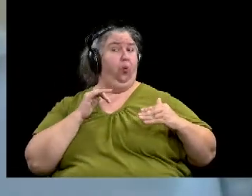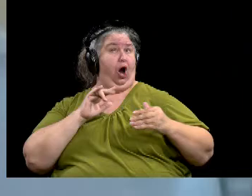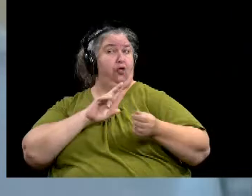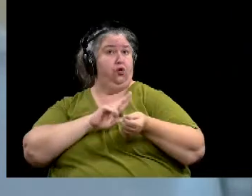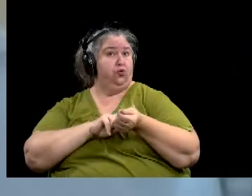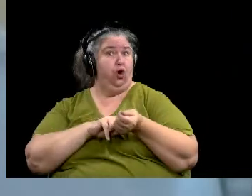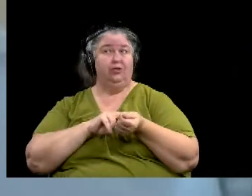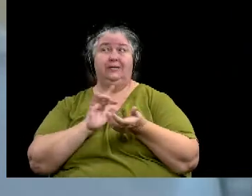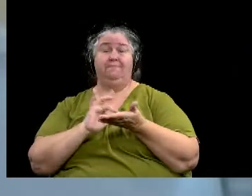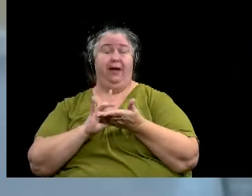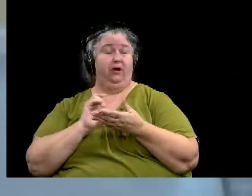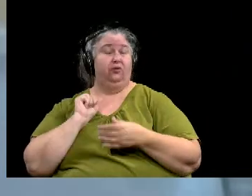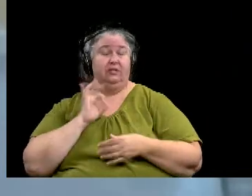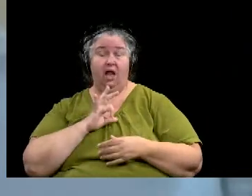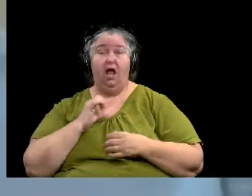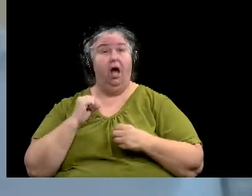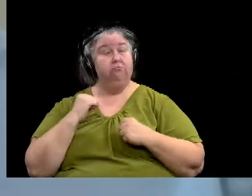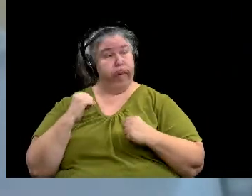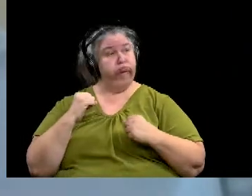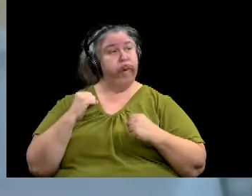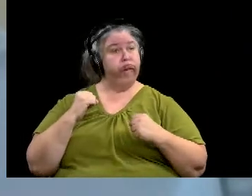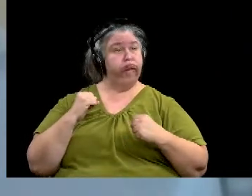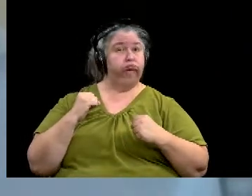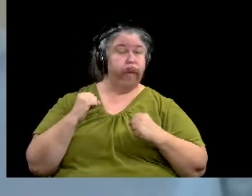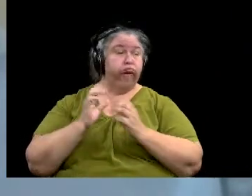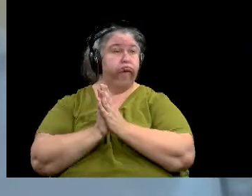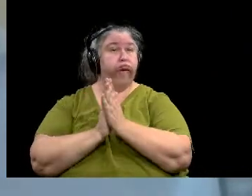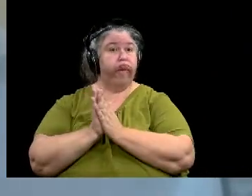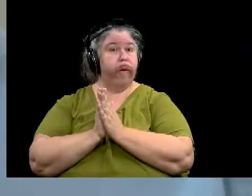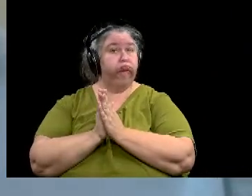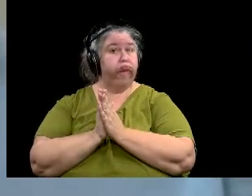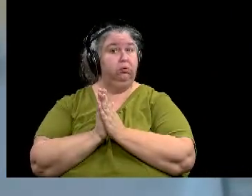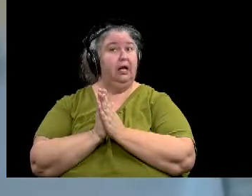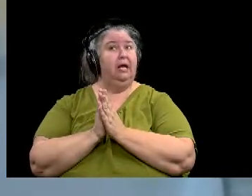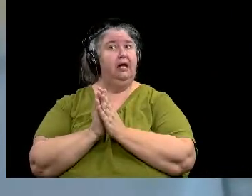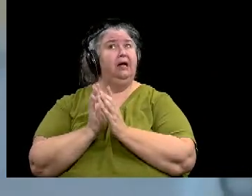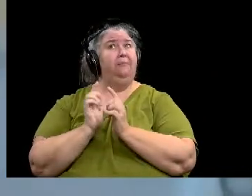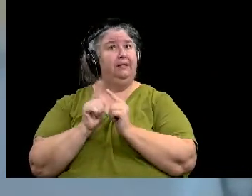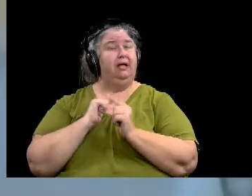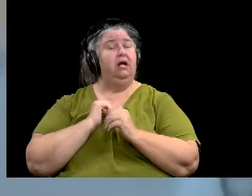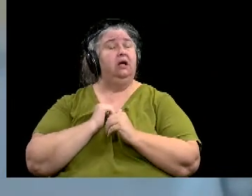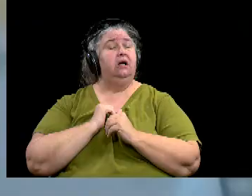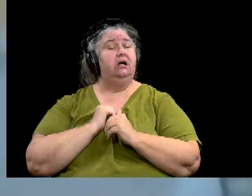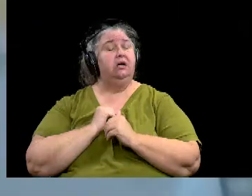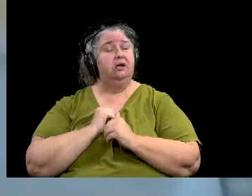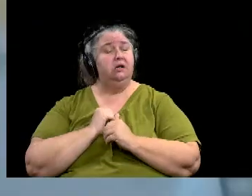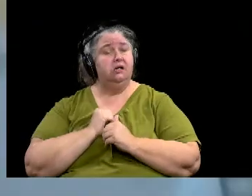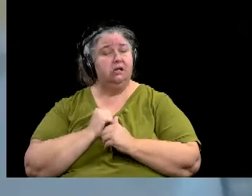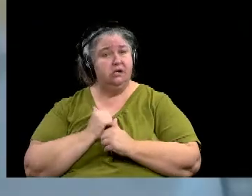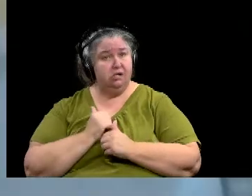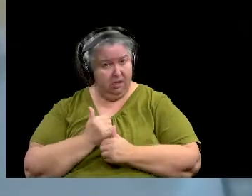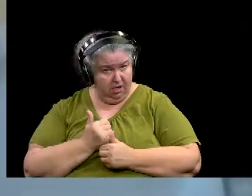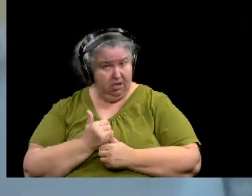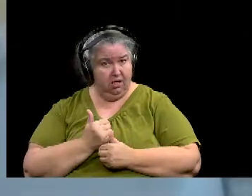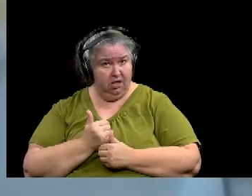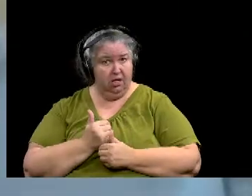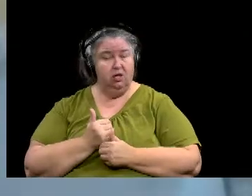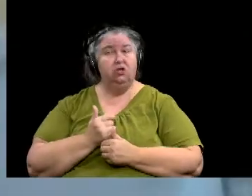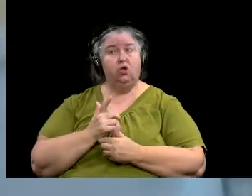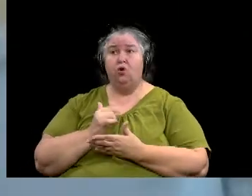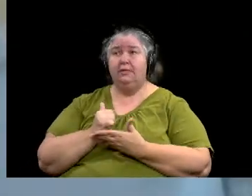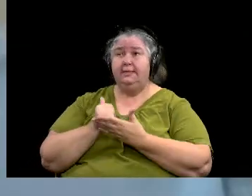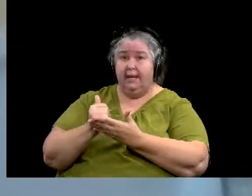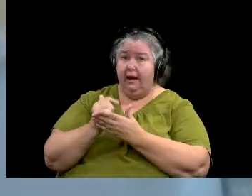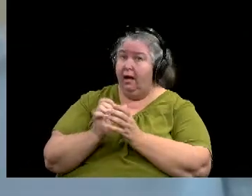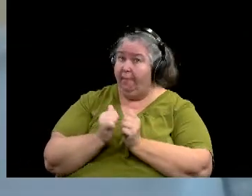vibrant, but they're also tiring. So to help with that, we have brought in 33 traveling nurses